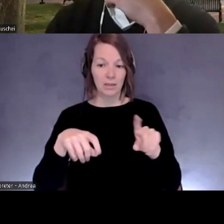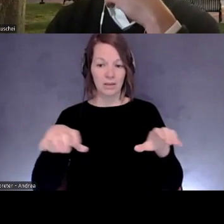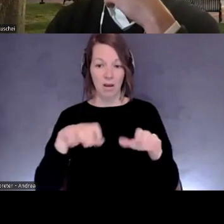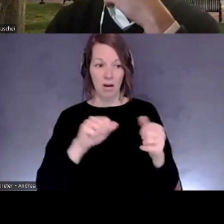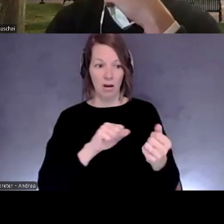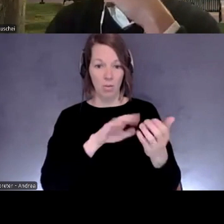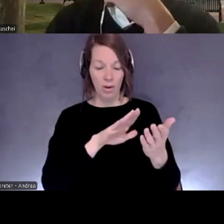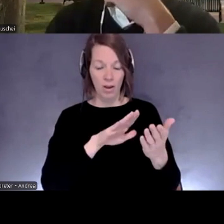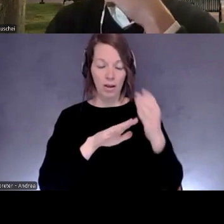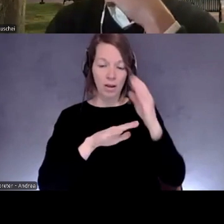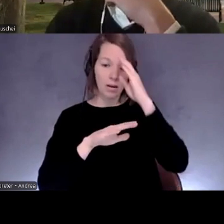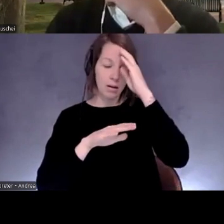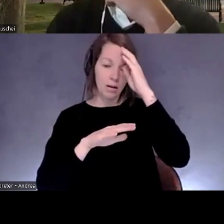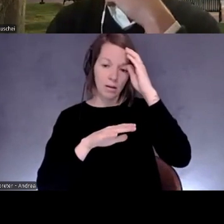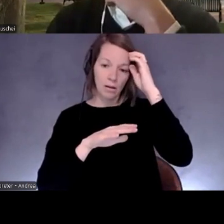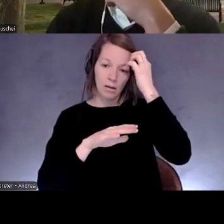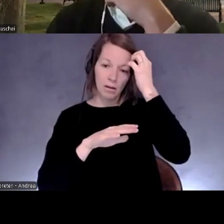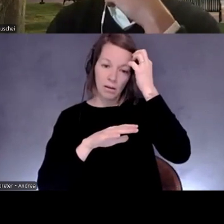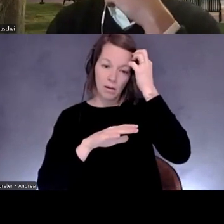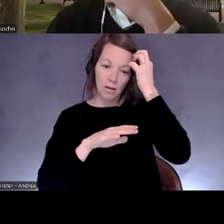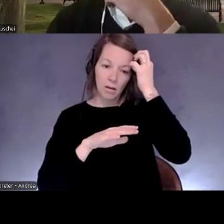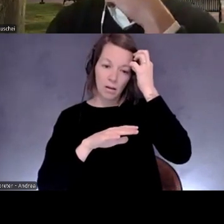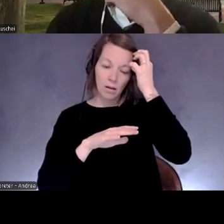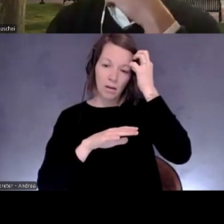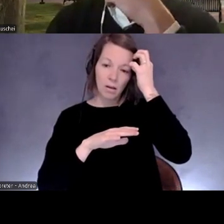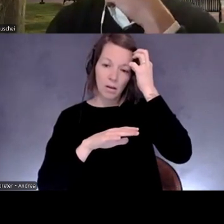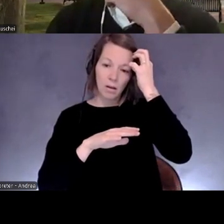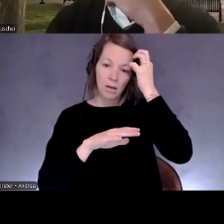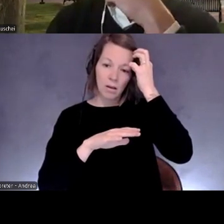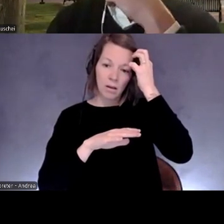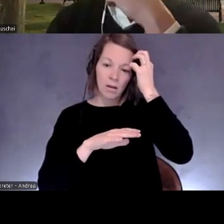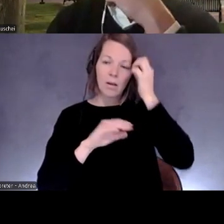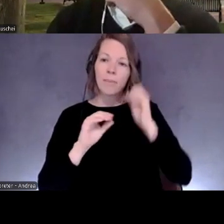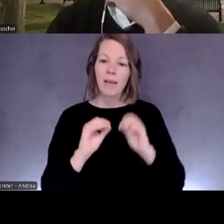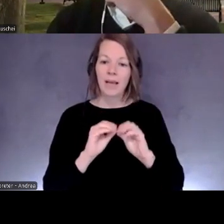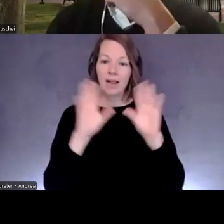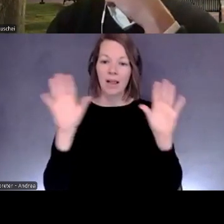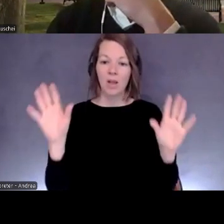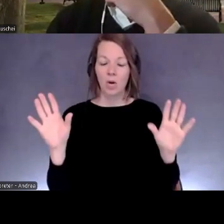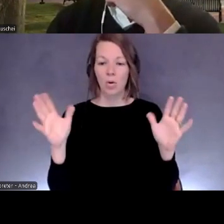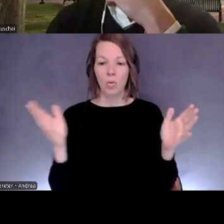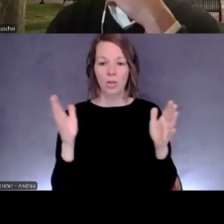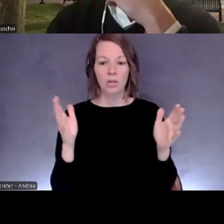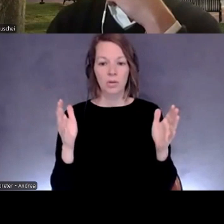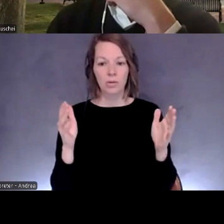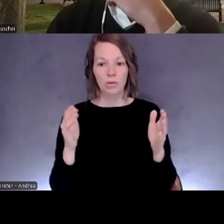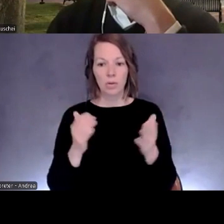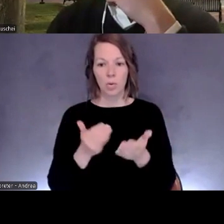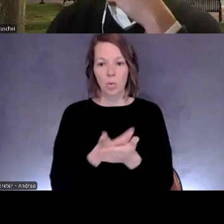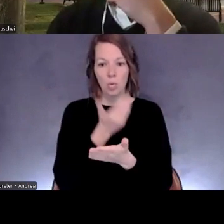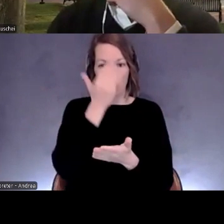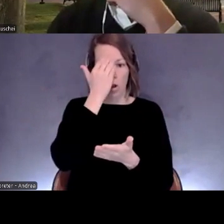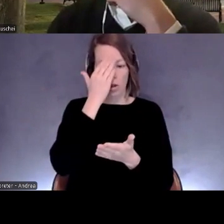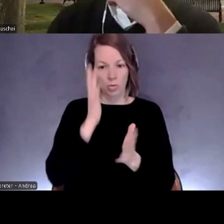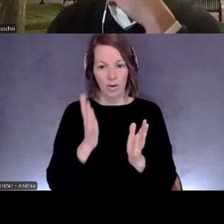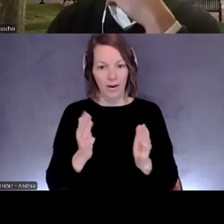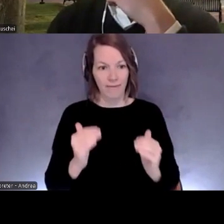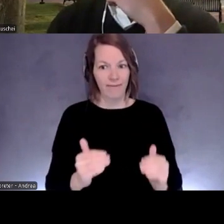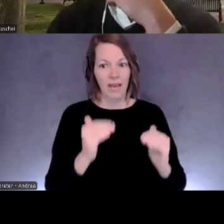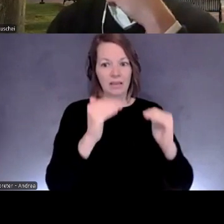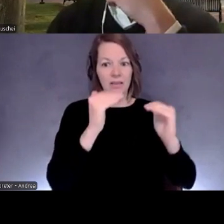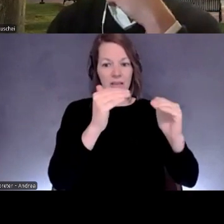that you make clear which is the new knowledge, the advancing in the knowledge about education and